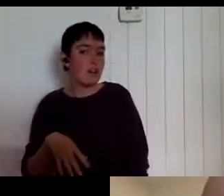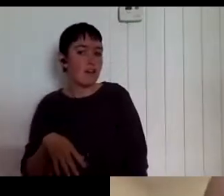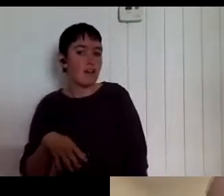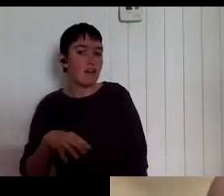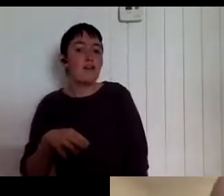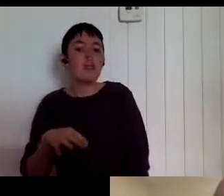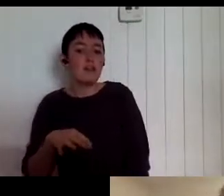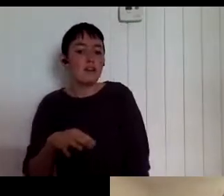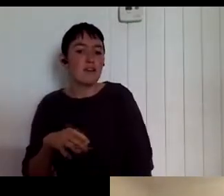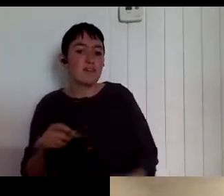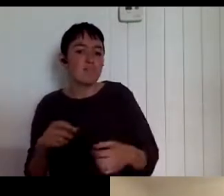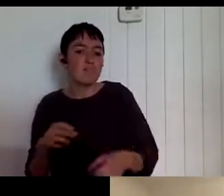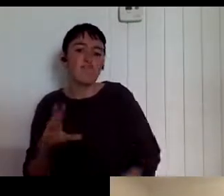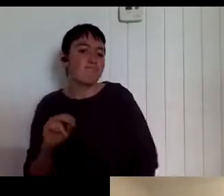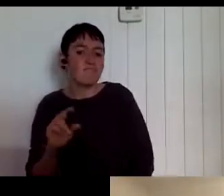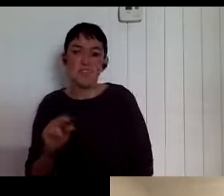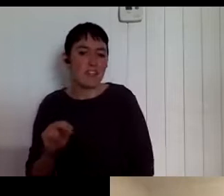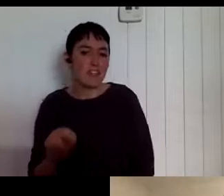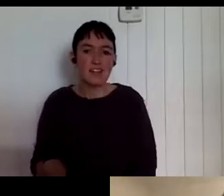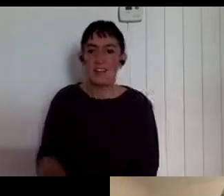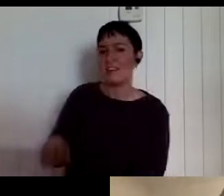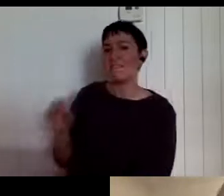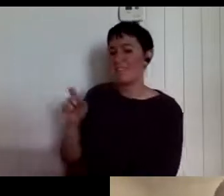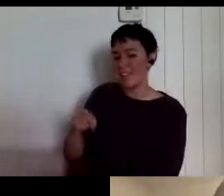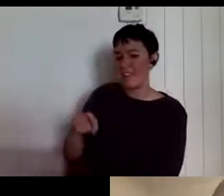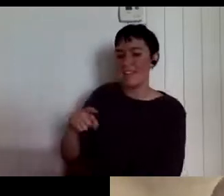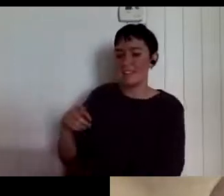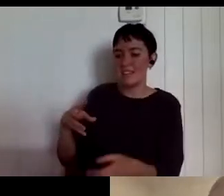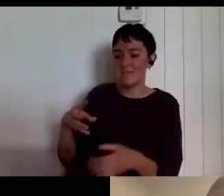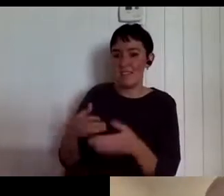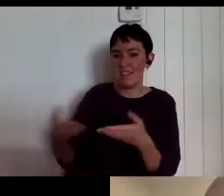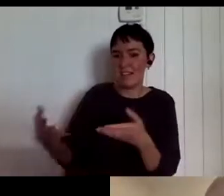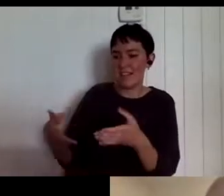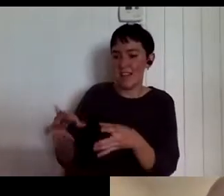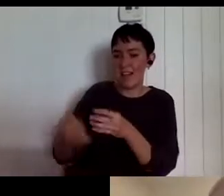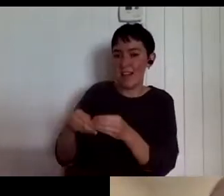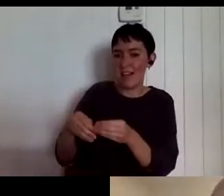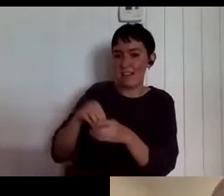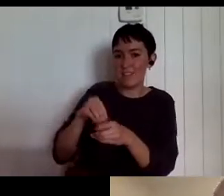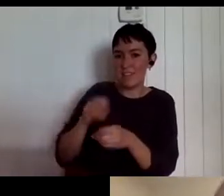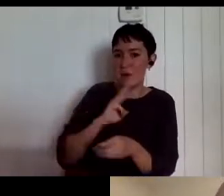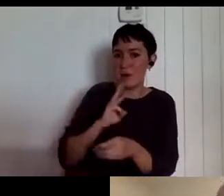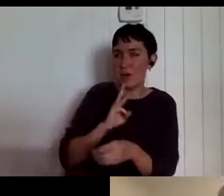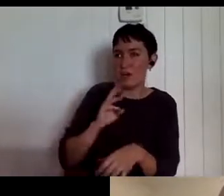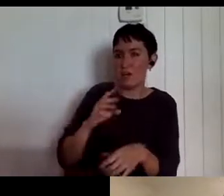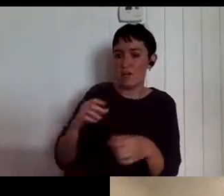yeah. Because it needs the stuff to be conduct. To conduct electricity, yep. Wow. That's cool. Okay, very